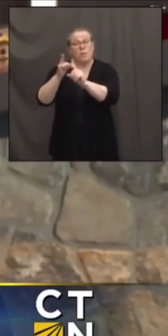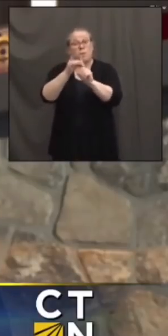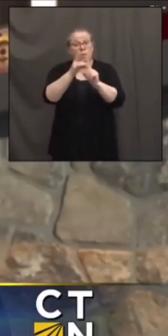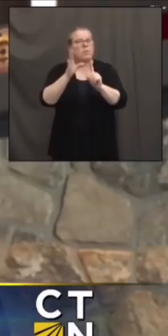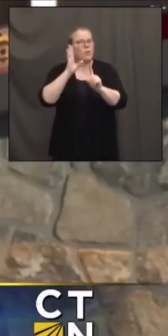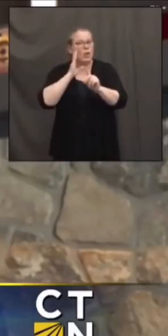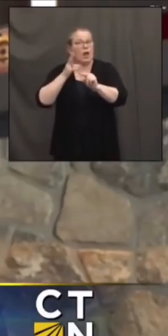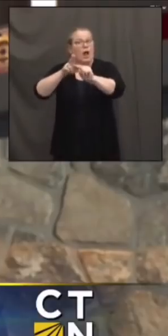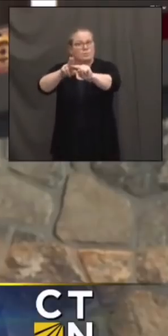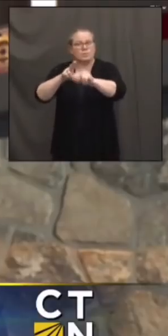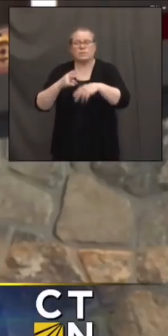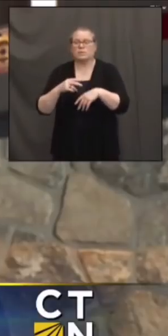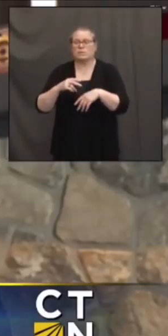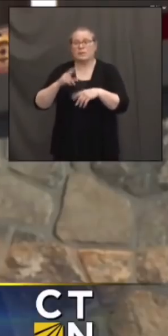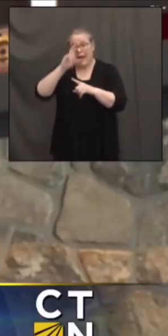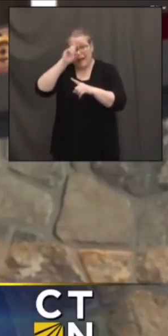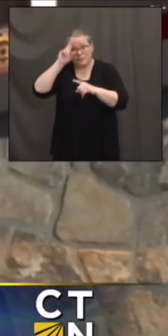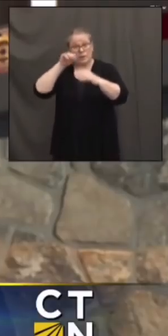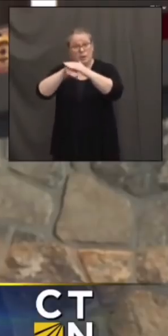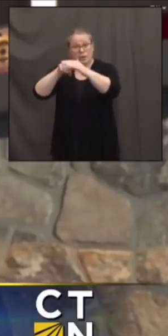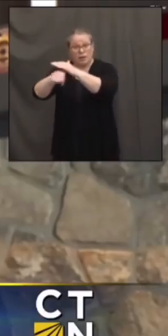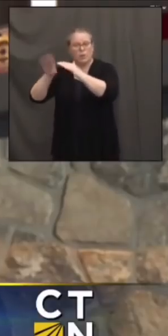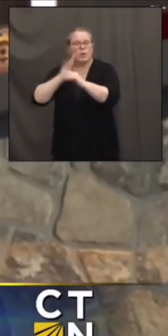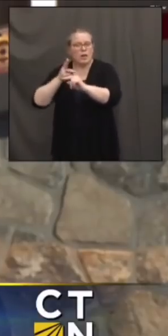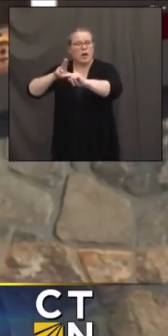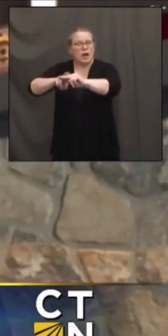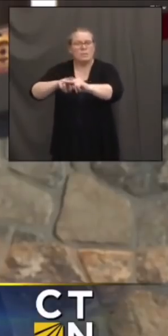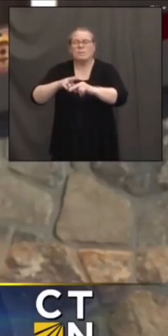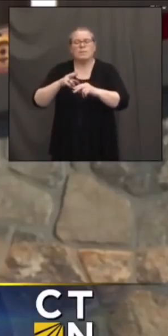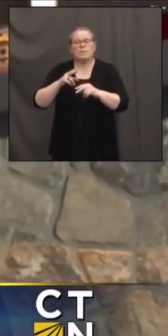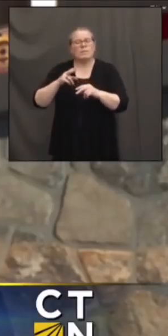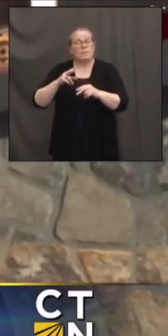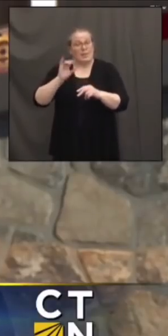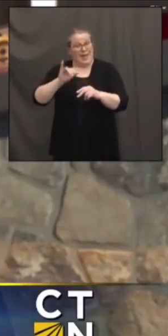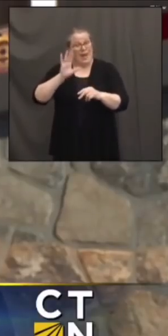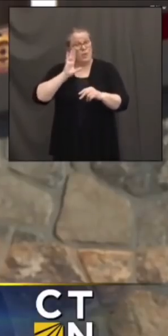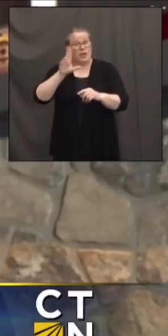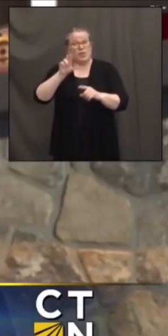of a new trend nationally. I think that certain regions are going to have,